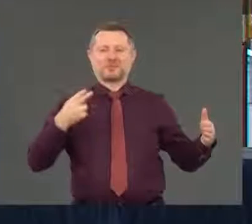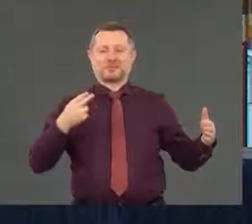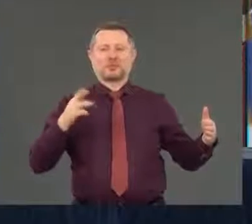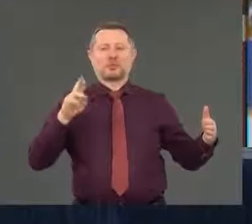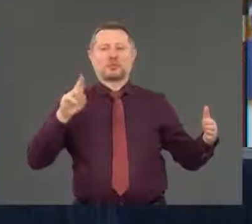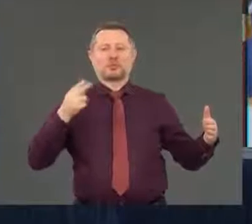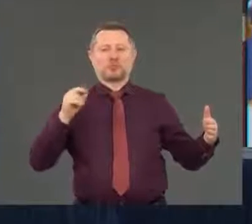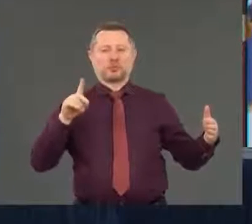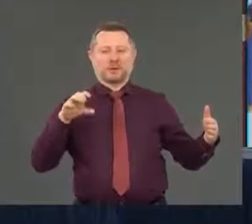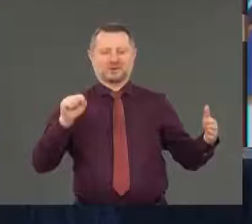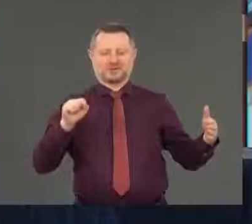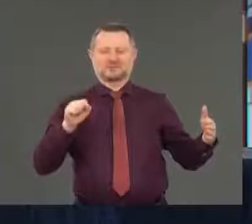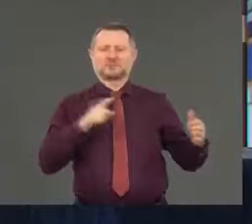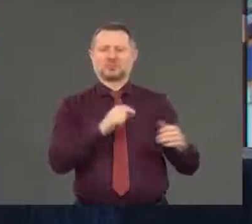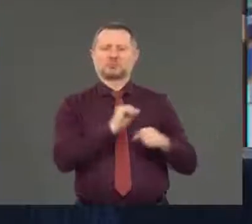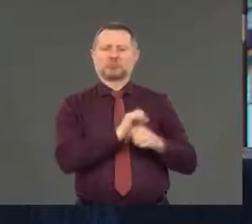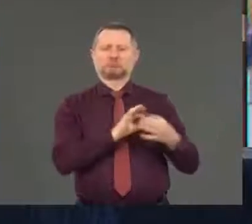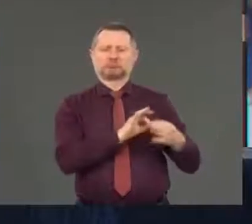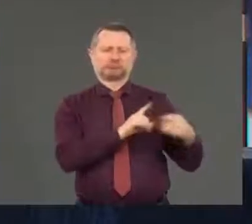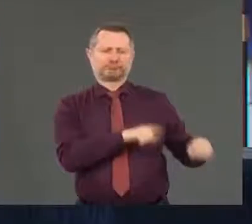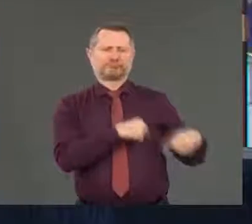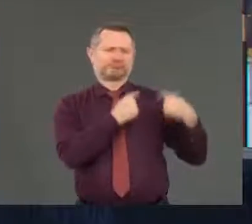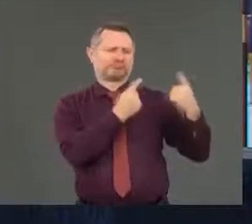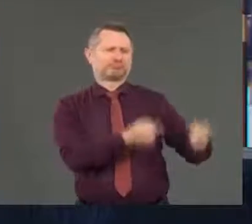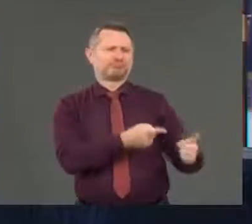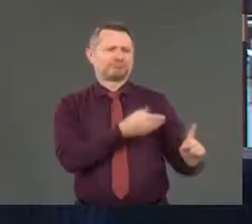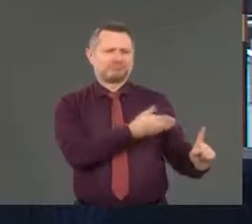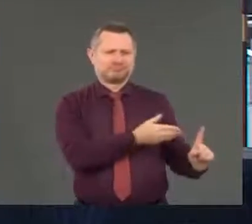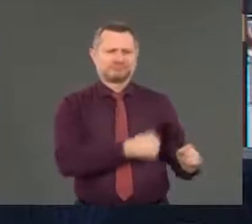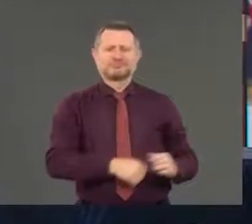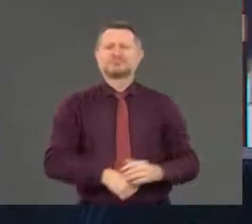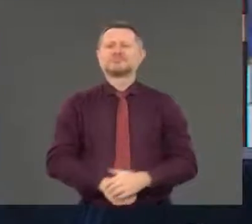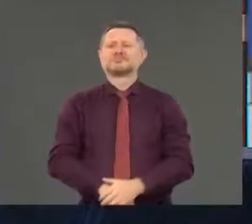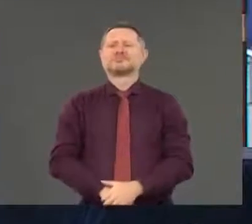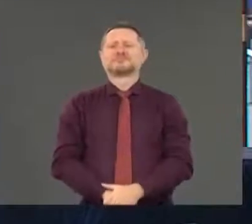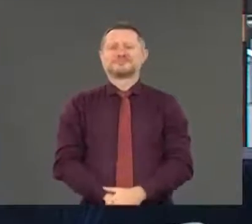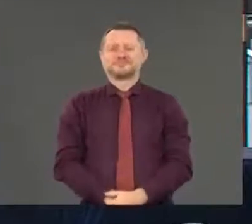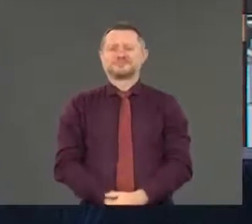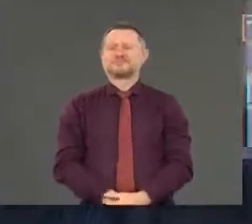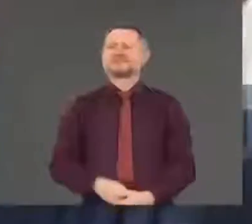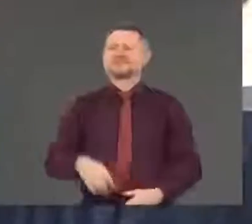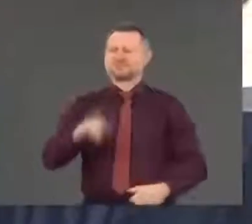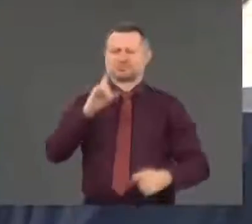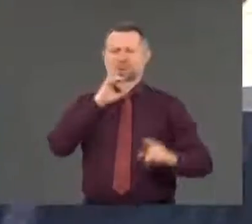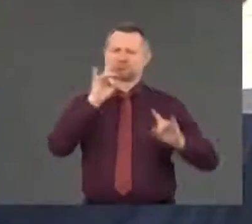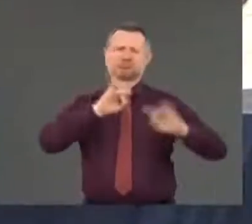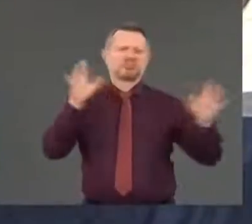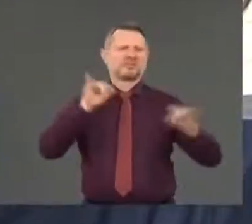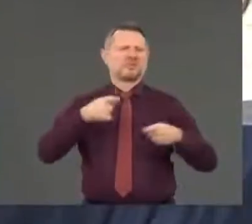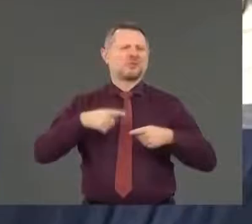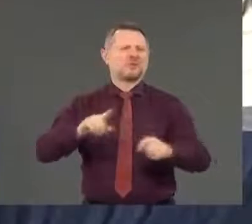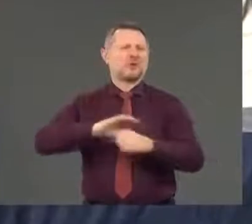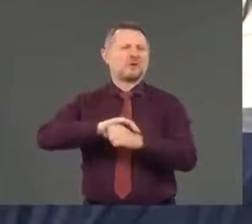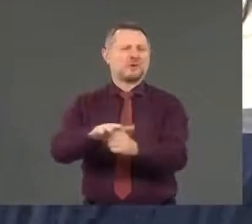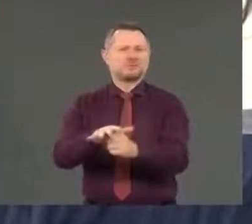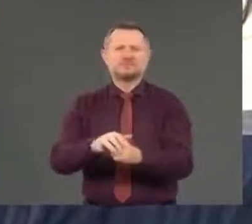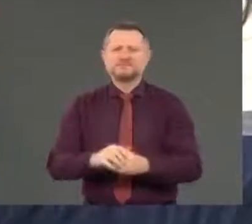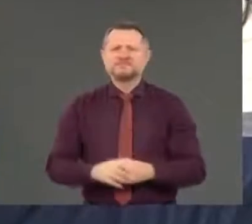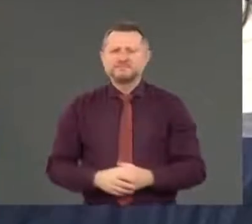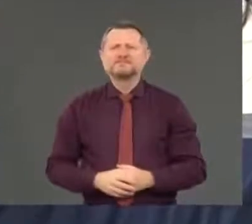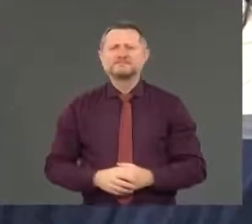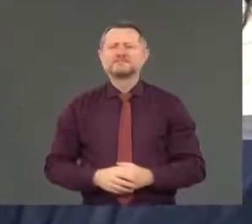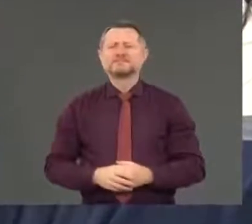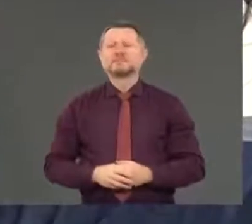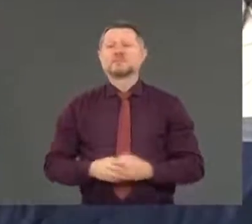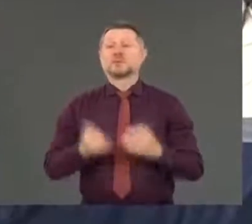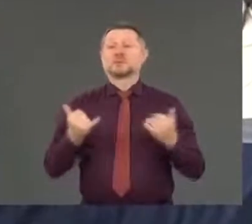us from the onset of this tragic COVID situation. We're at the